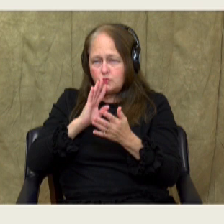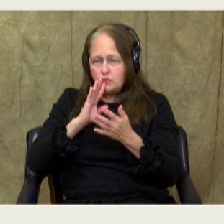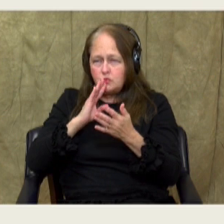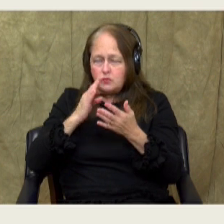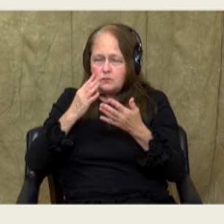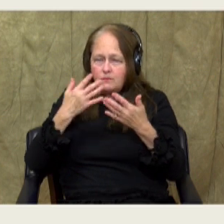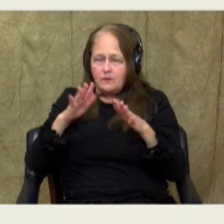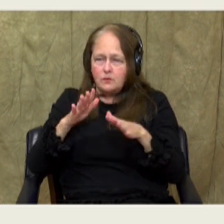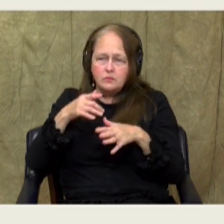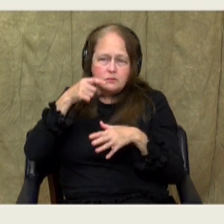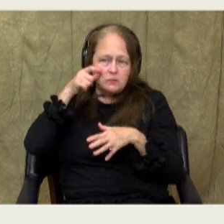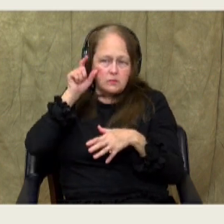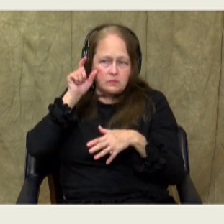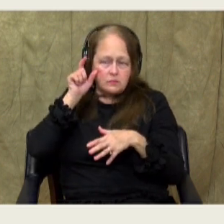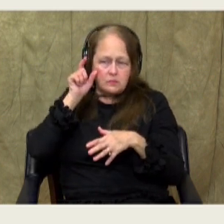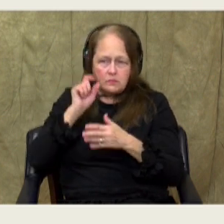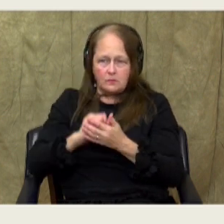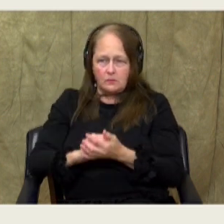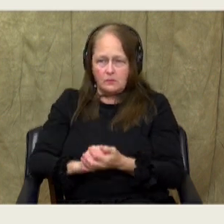already?